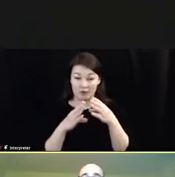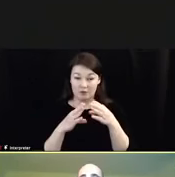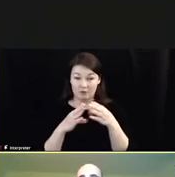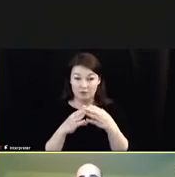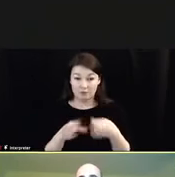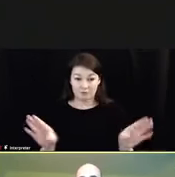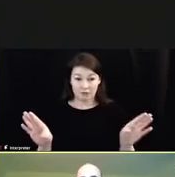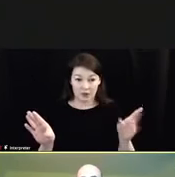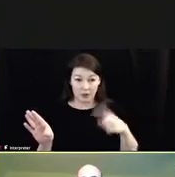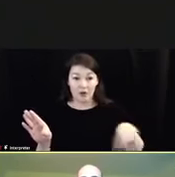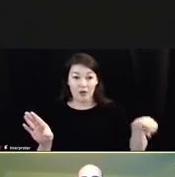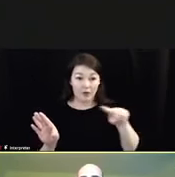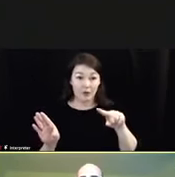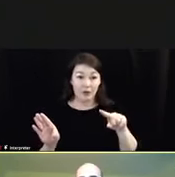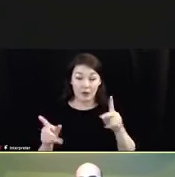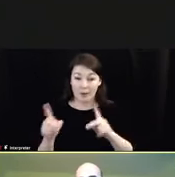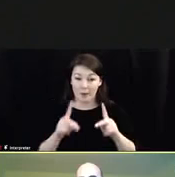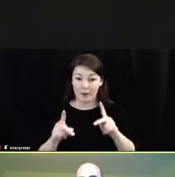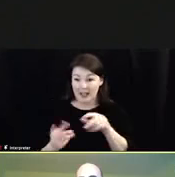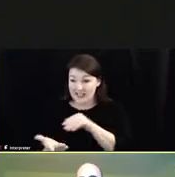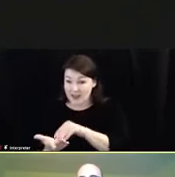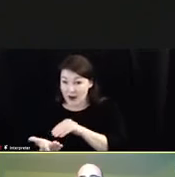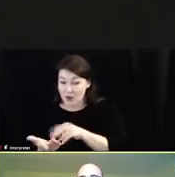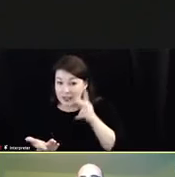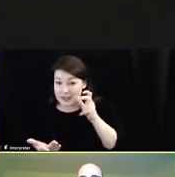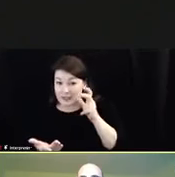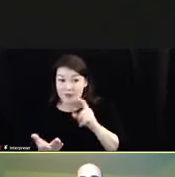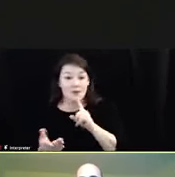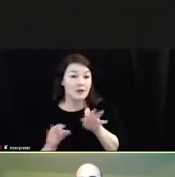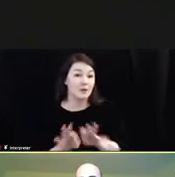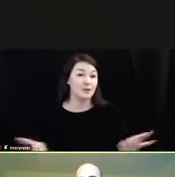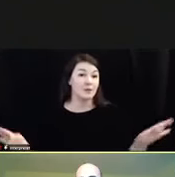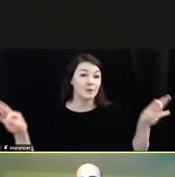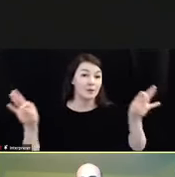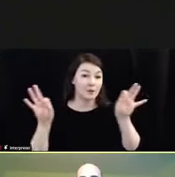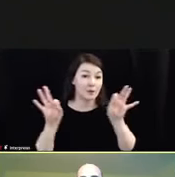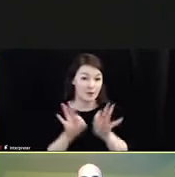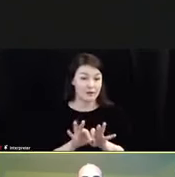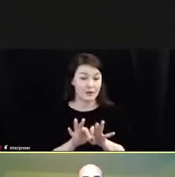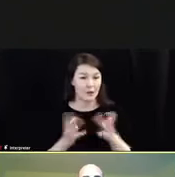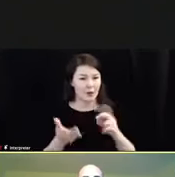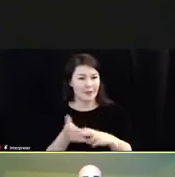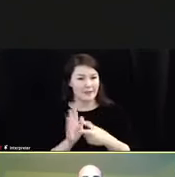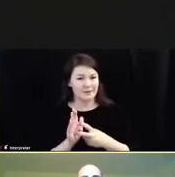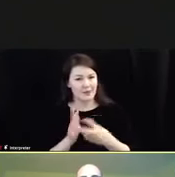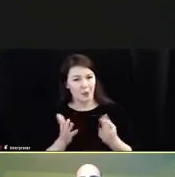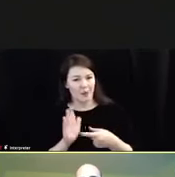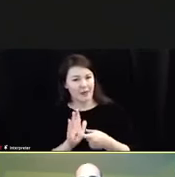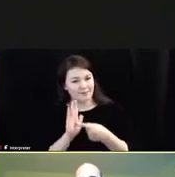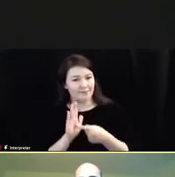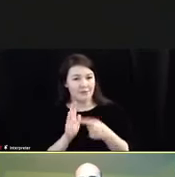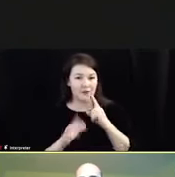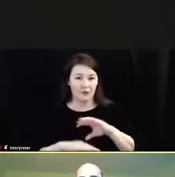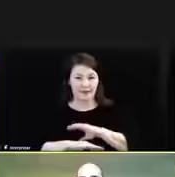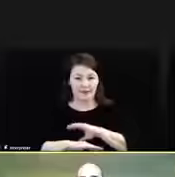for our providers who are listening, really important to understand what this eligibility criteria is. Next slide,